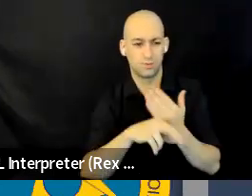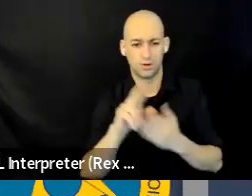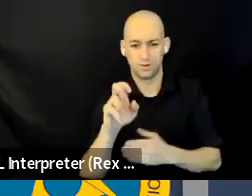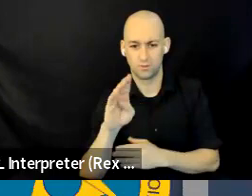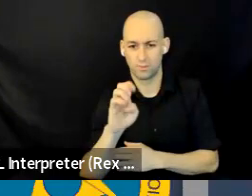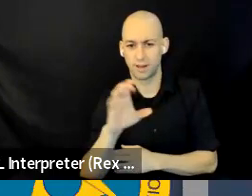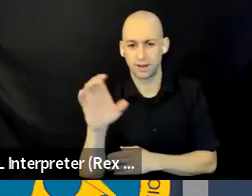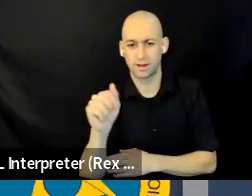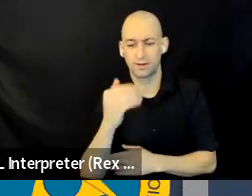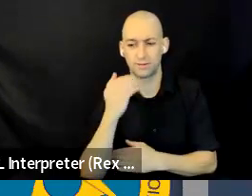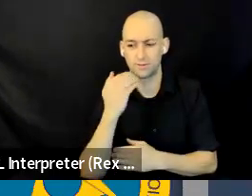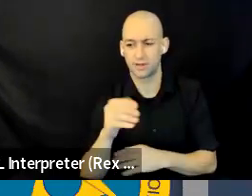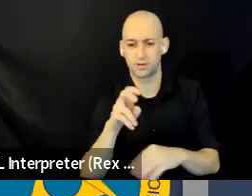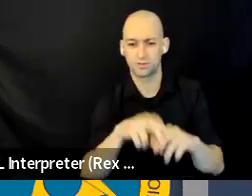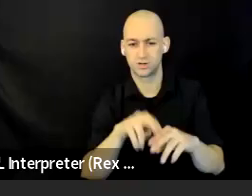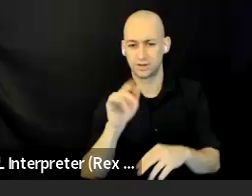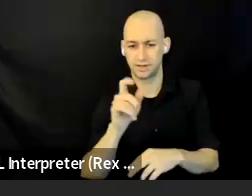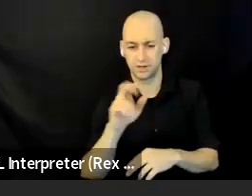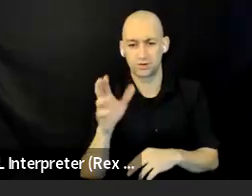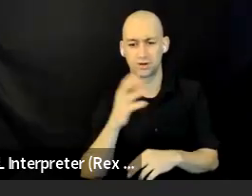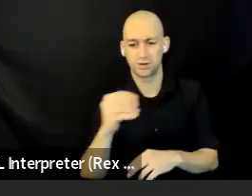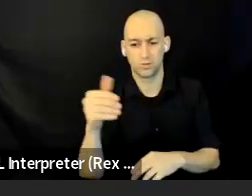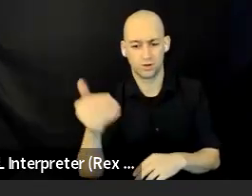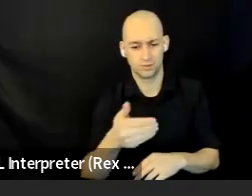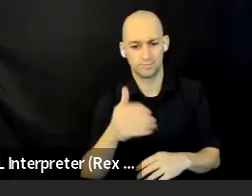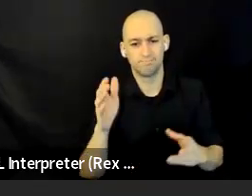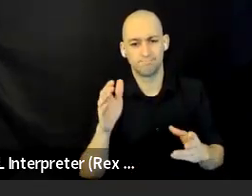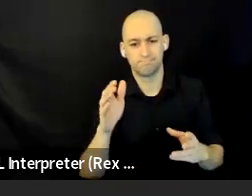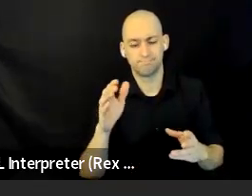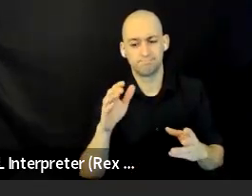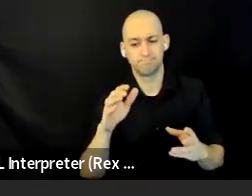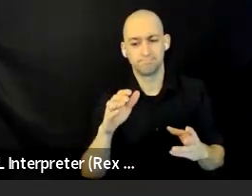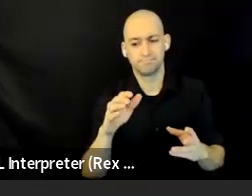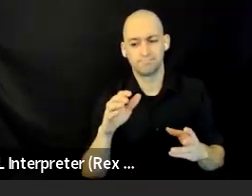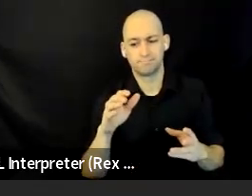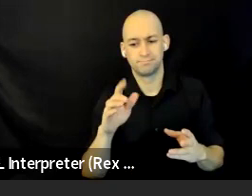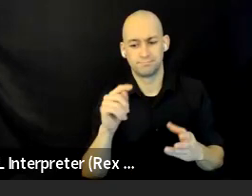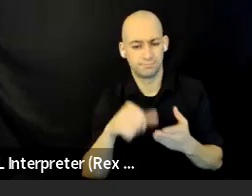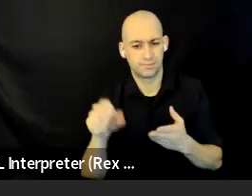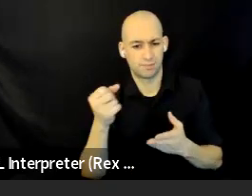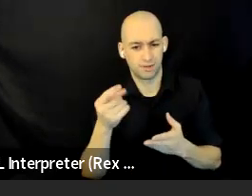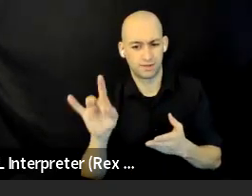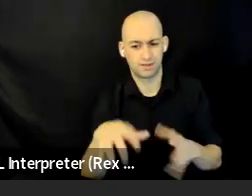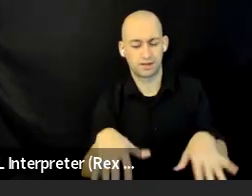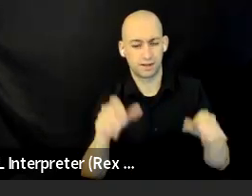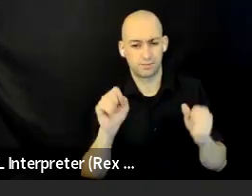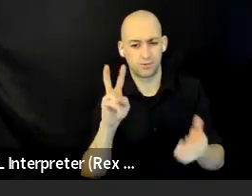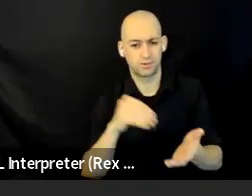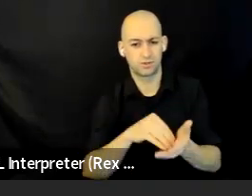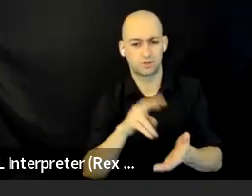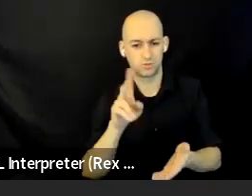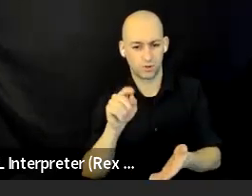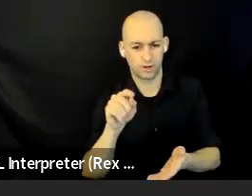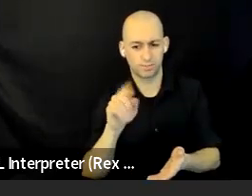you, Chair Eager, and good morning, Commissioners. Tab 18 is an action item to adopt the 2023 Local Transportation